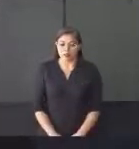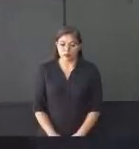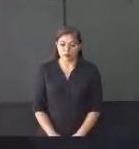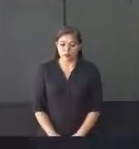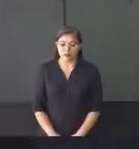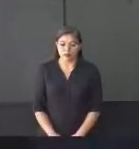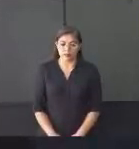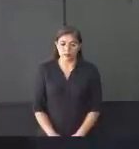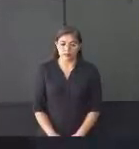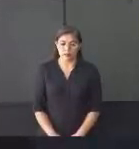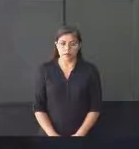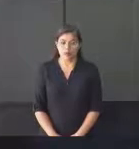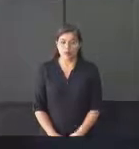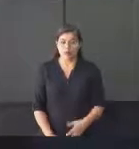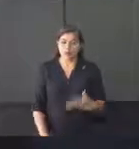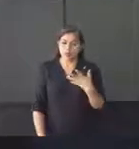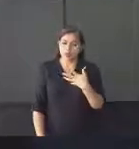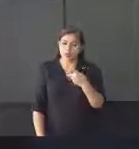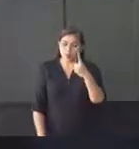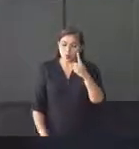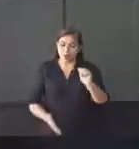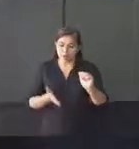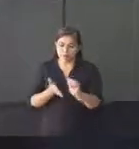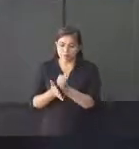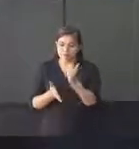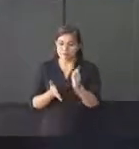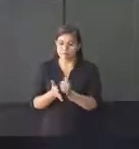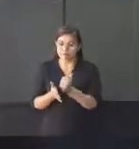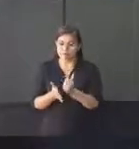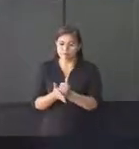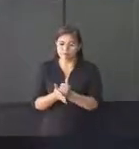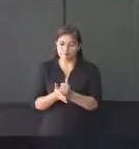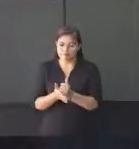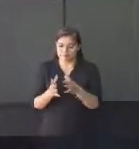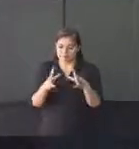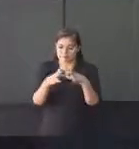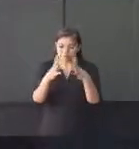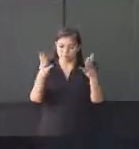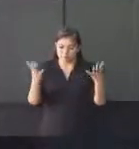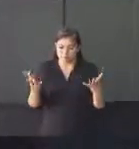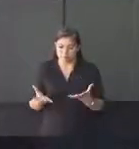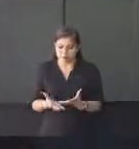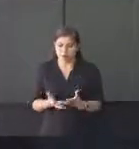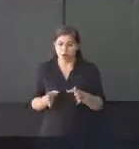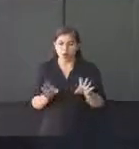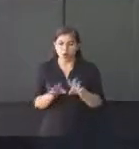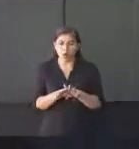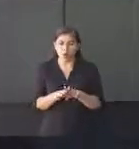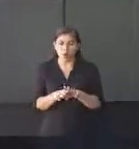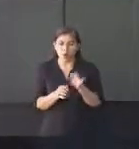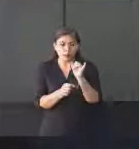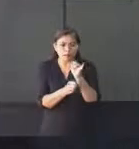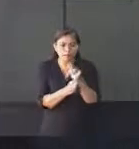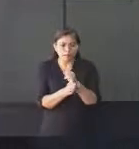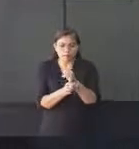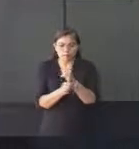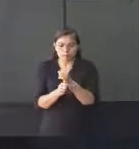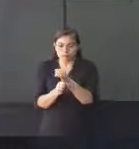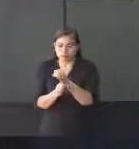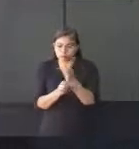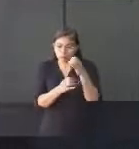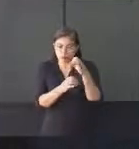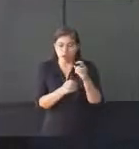dei Conflitti del Mondo, that has a global agenda as